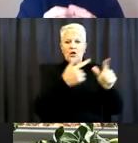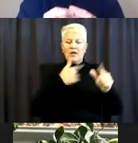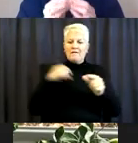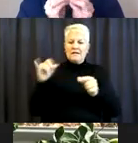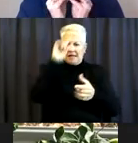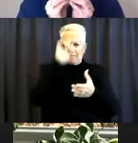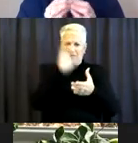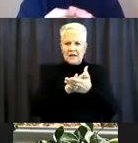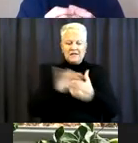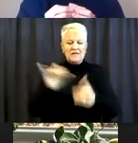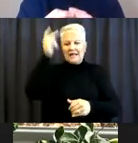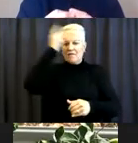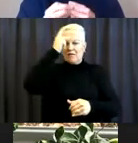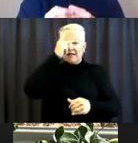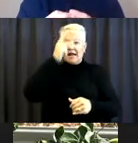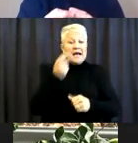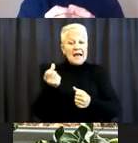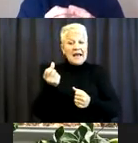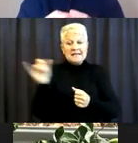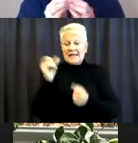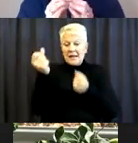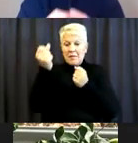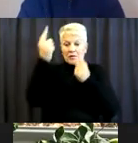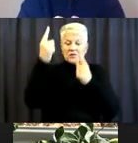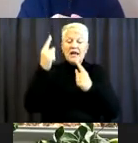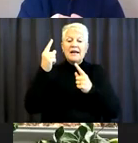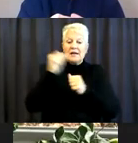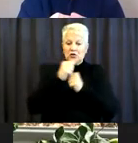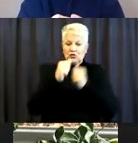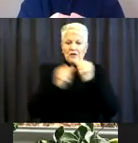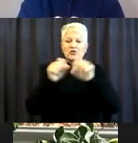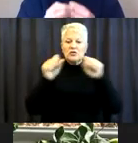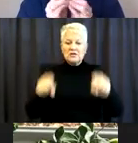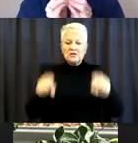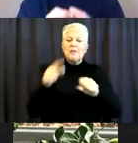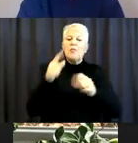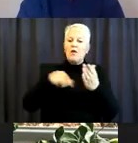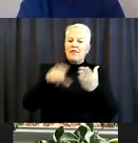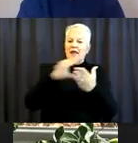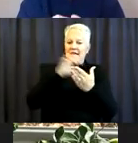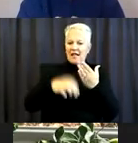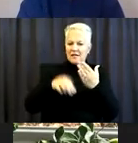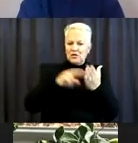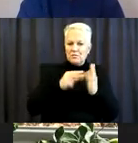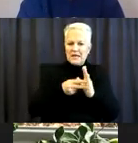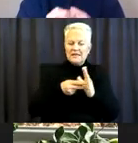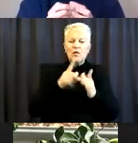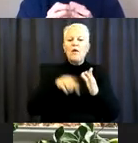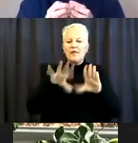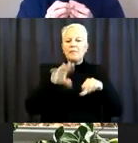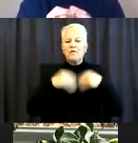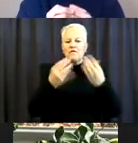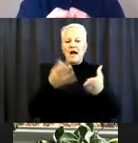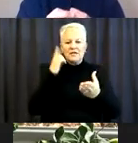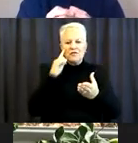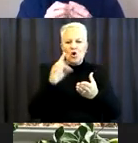same philosophy and same understanding structure system of what a calendar system is and what it provides for a learner.